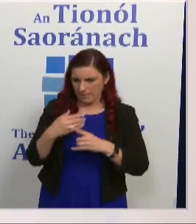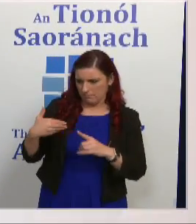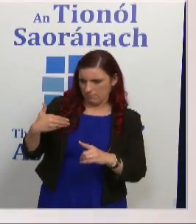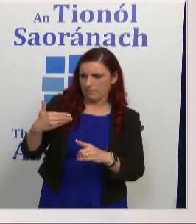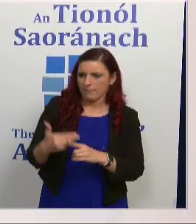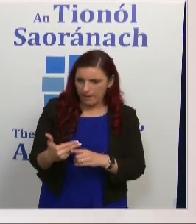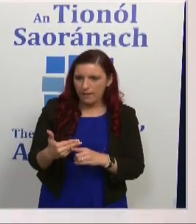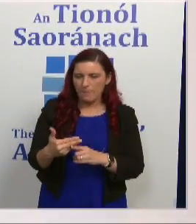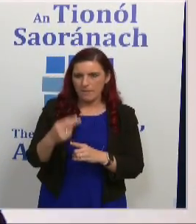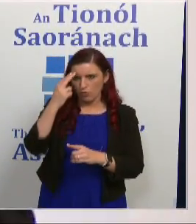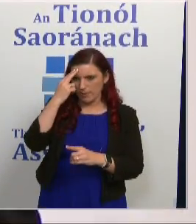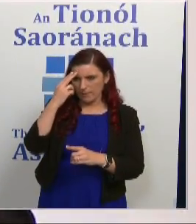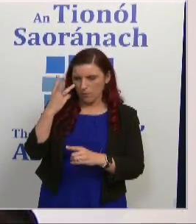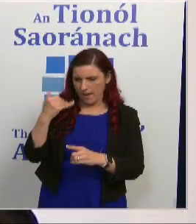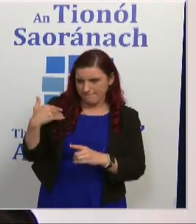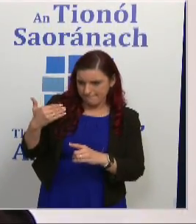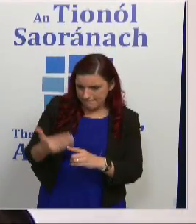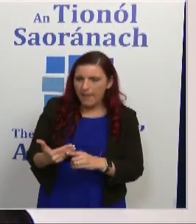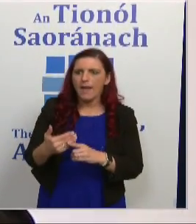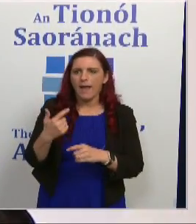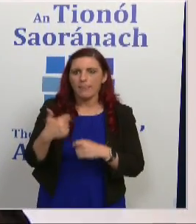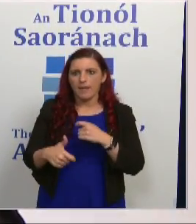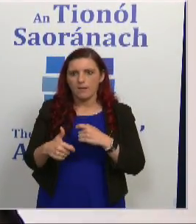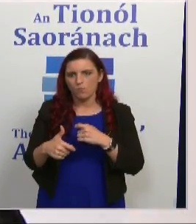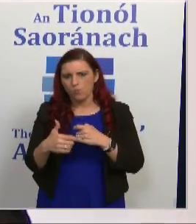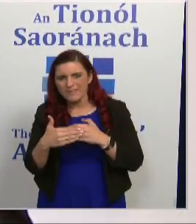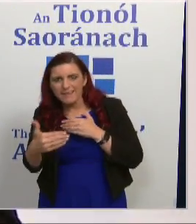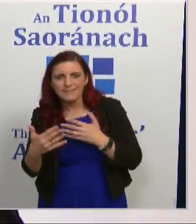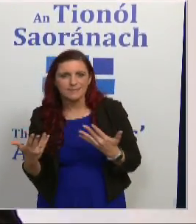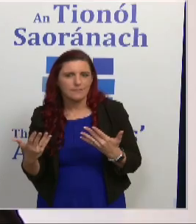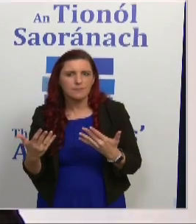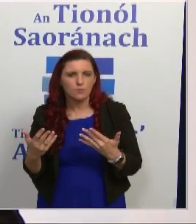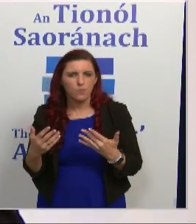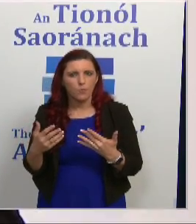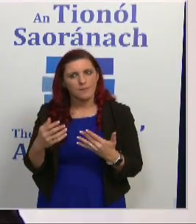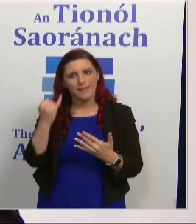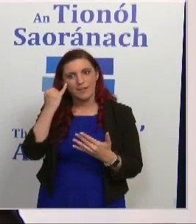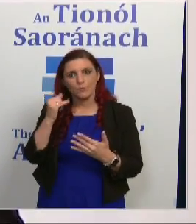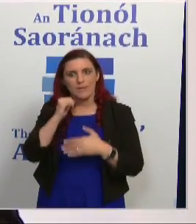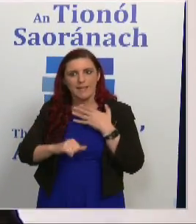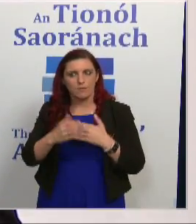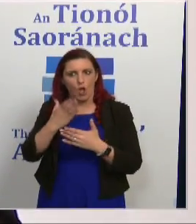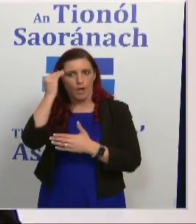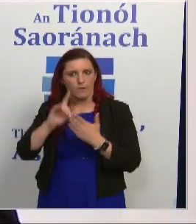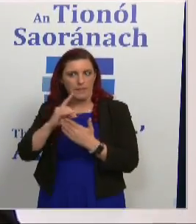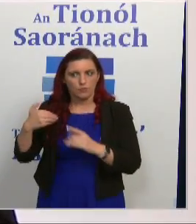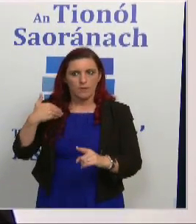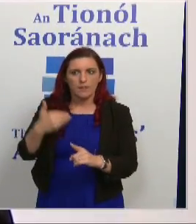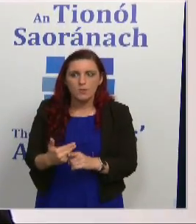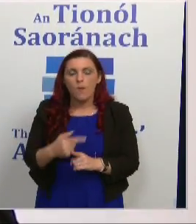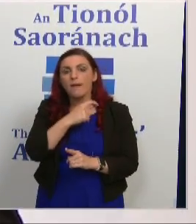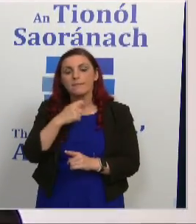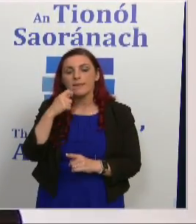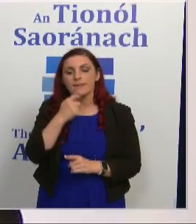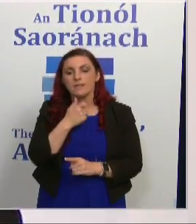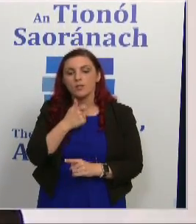of how we got here, where do we go from here and how best do we get there. So I have called this Dublin, all of it is